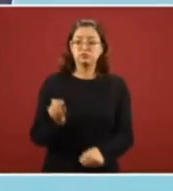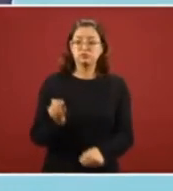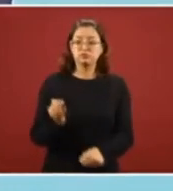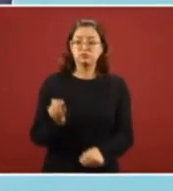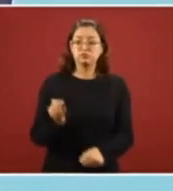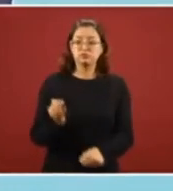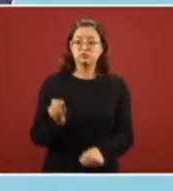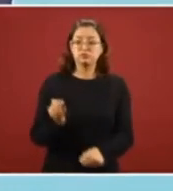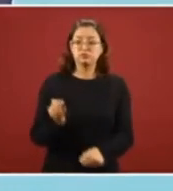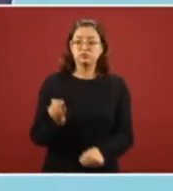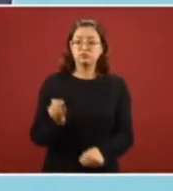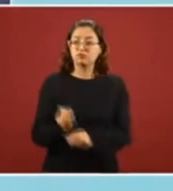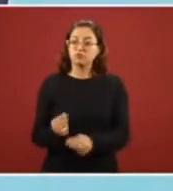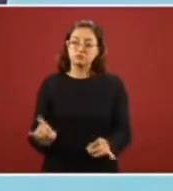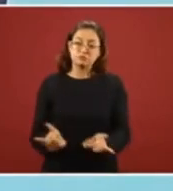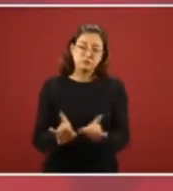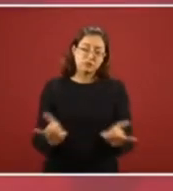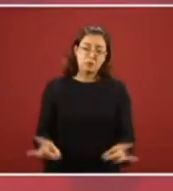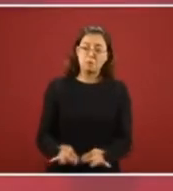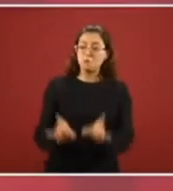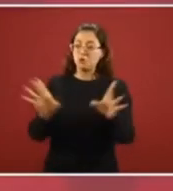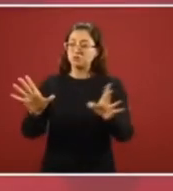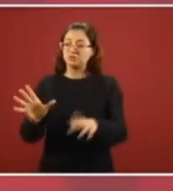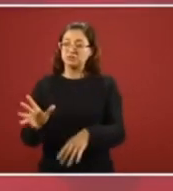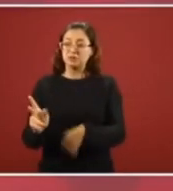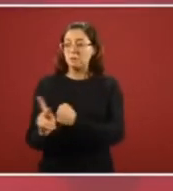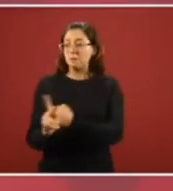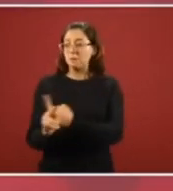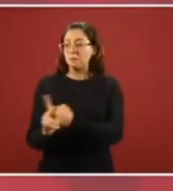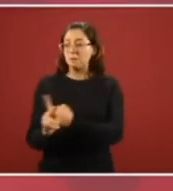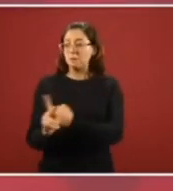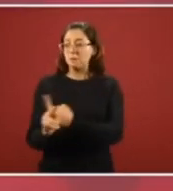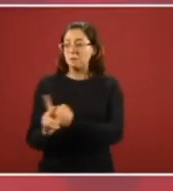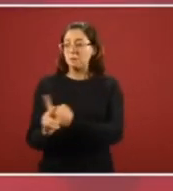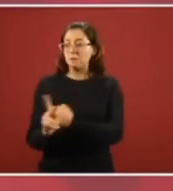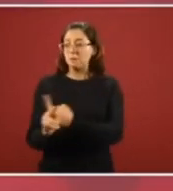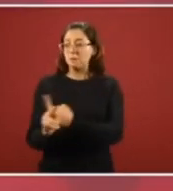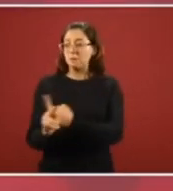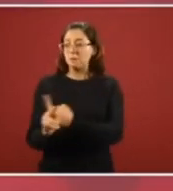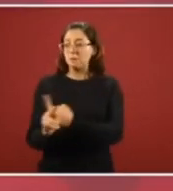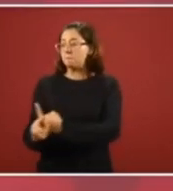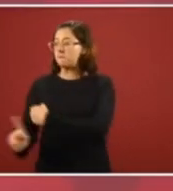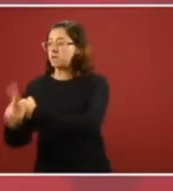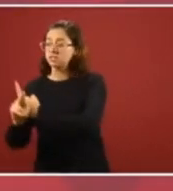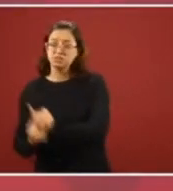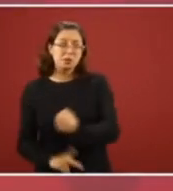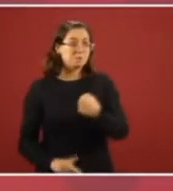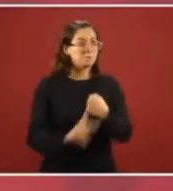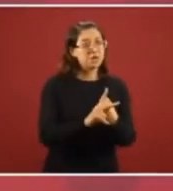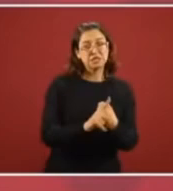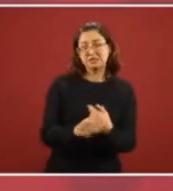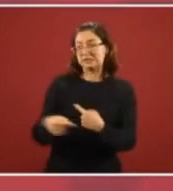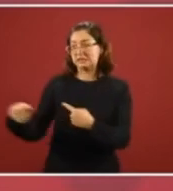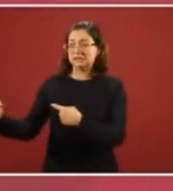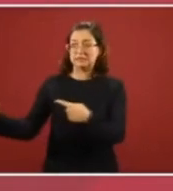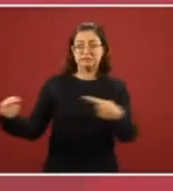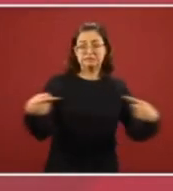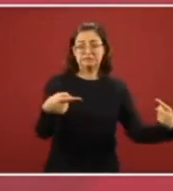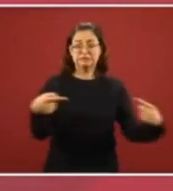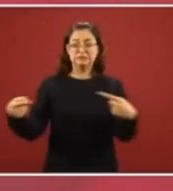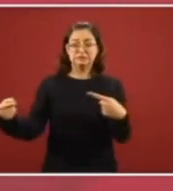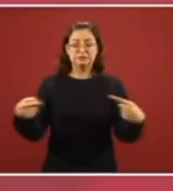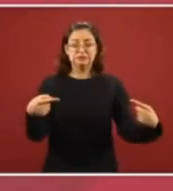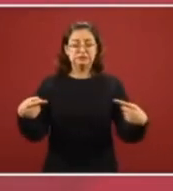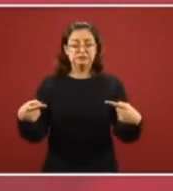or with this tension que se ha generado that has been generated por eh